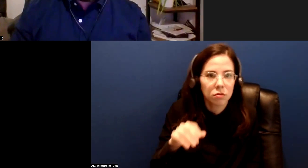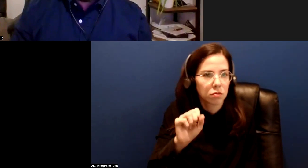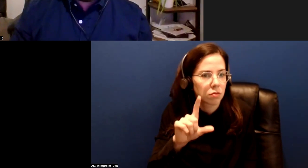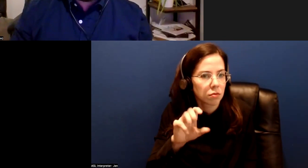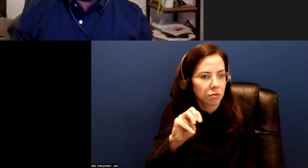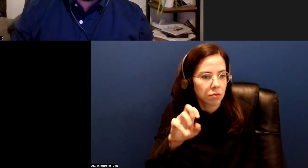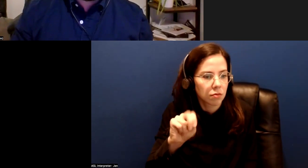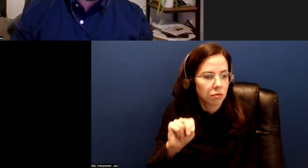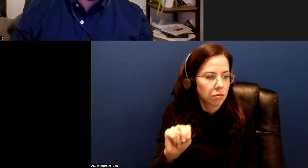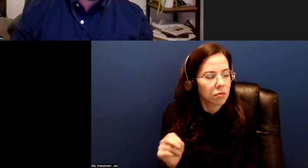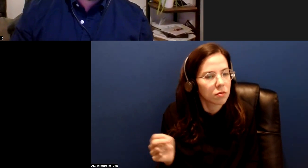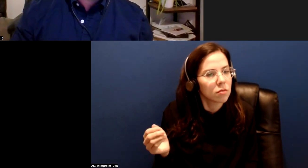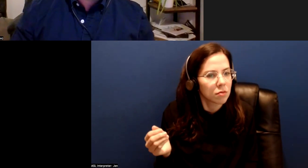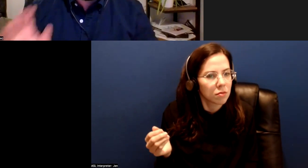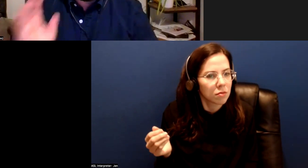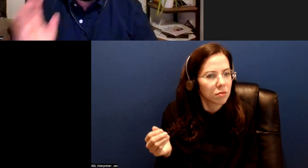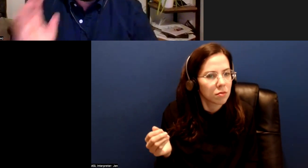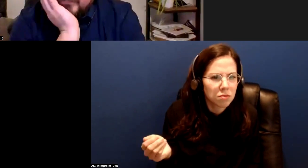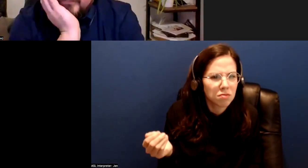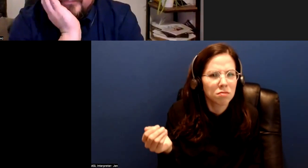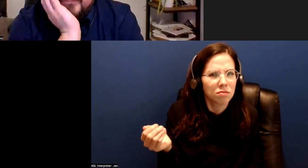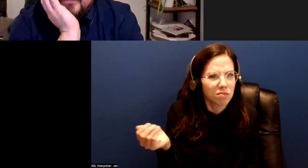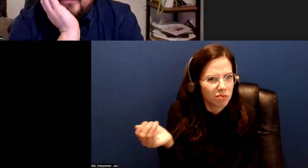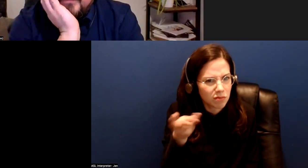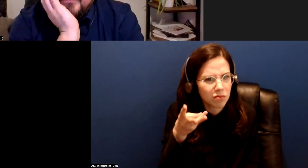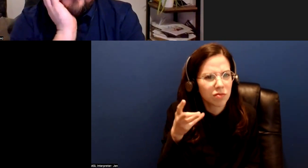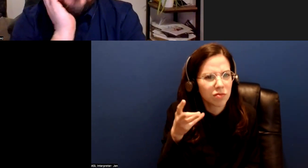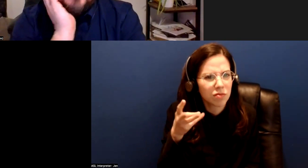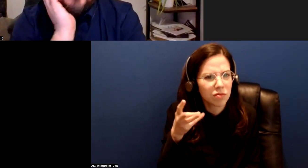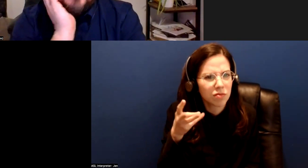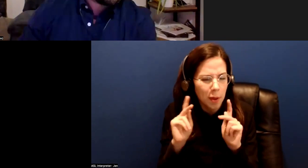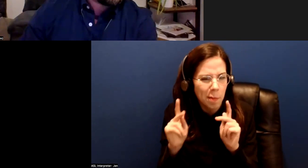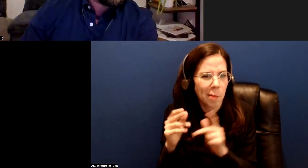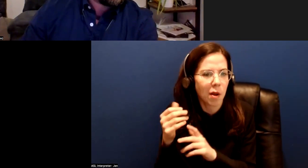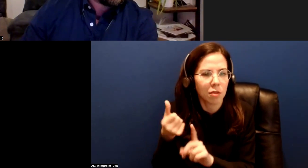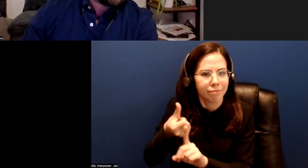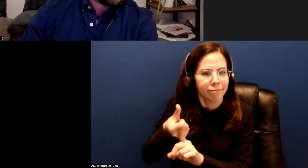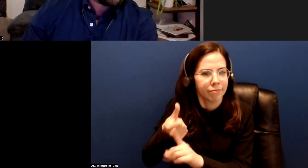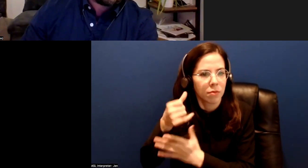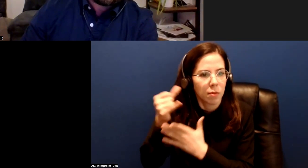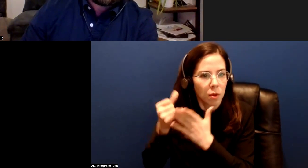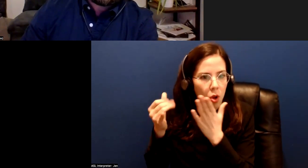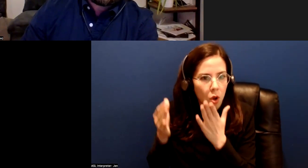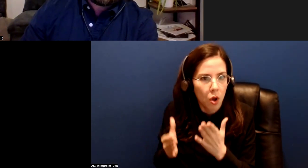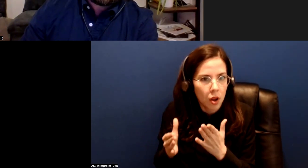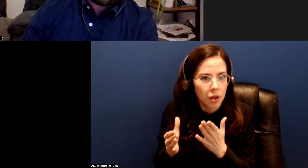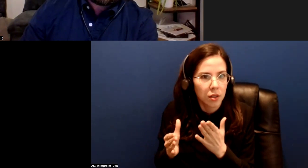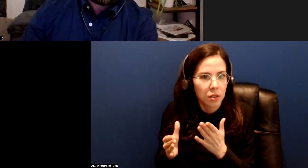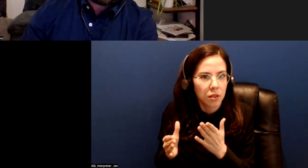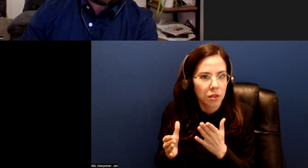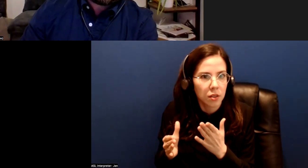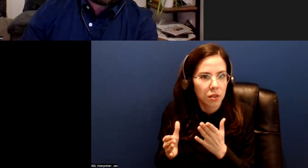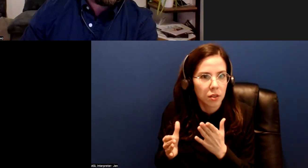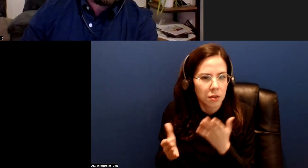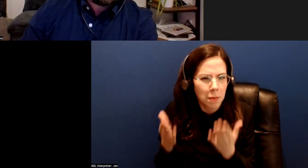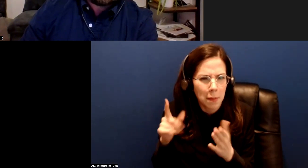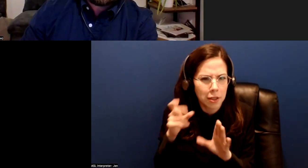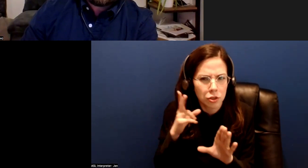a handful of people, people being independent artists. Oh, maybe I should join you guys. How do I do